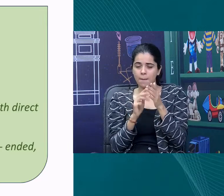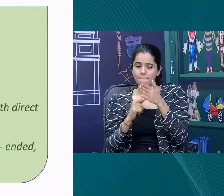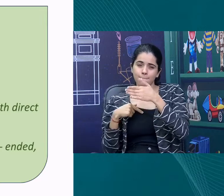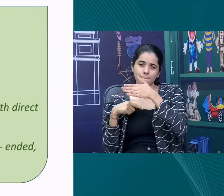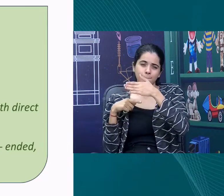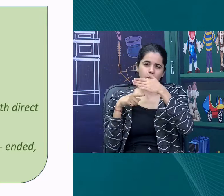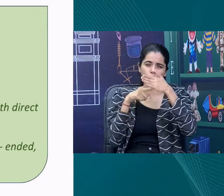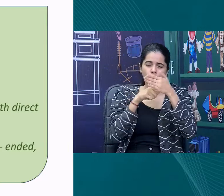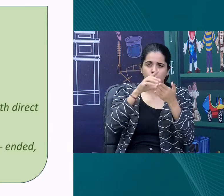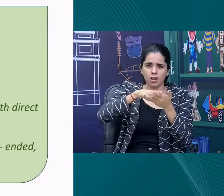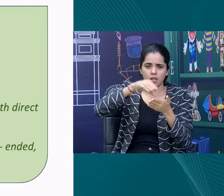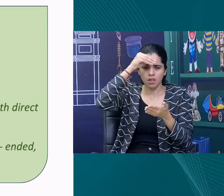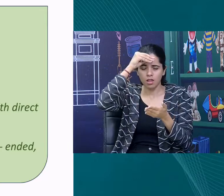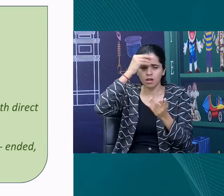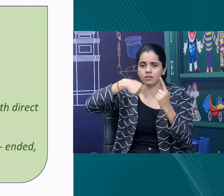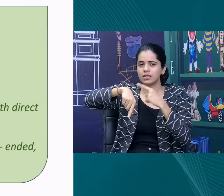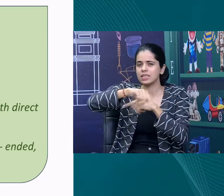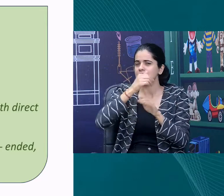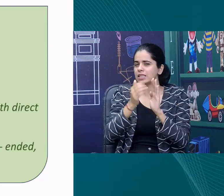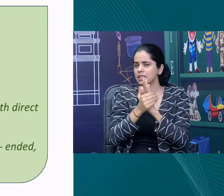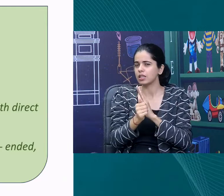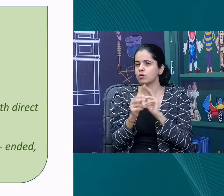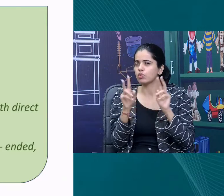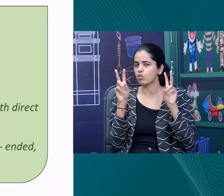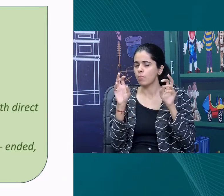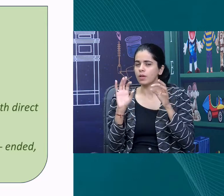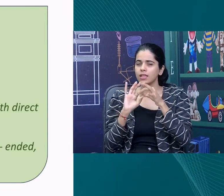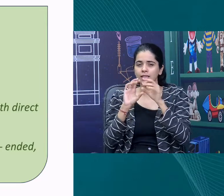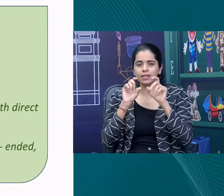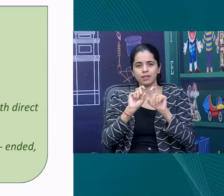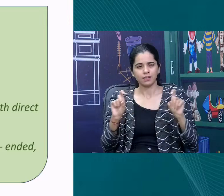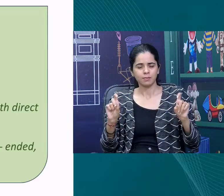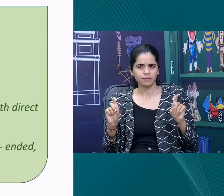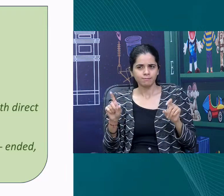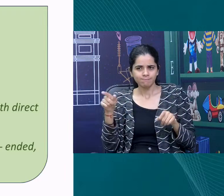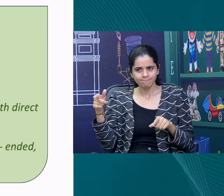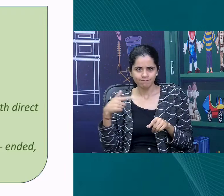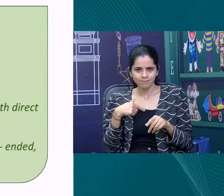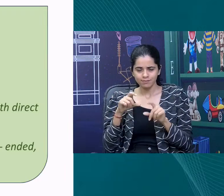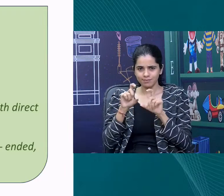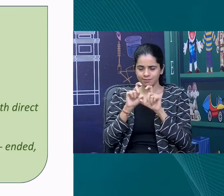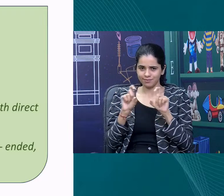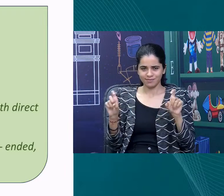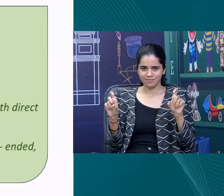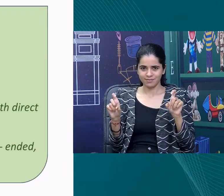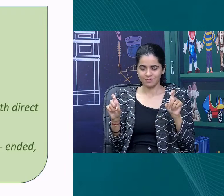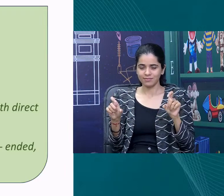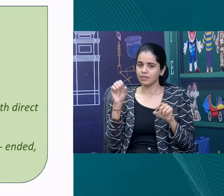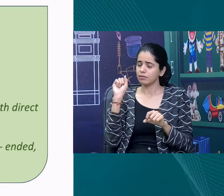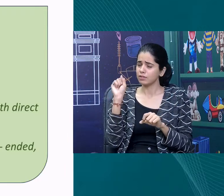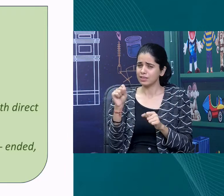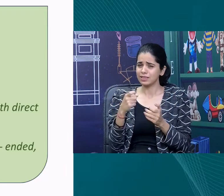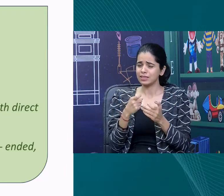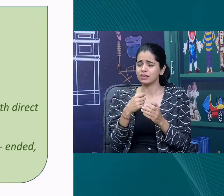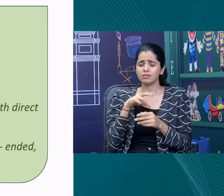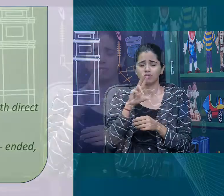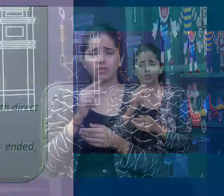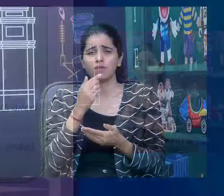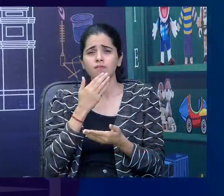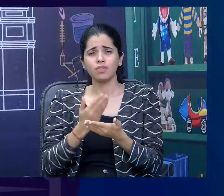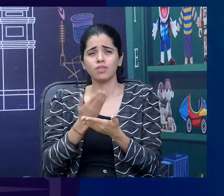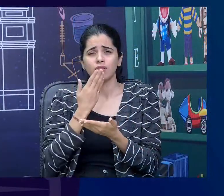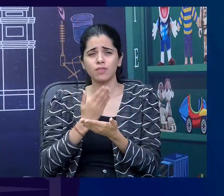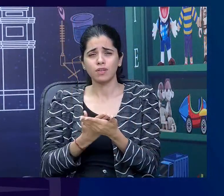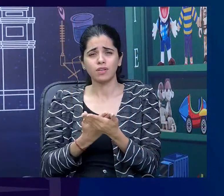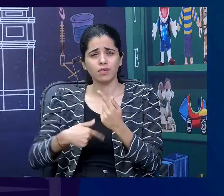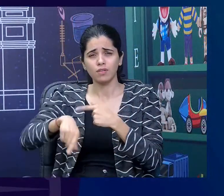the concept, you have to reach out to the children. Is this clear? Yes, ma'am. Very much clear, ma'am. And thank you so very much